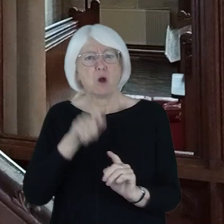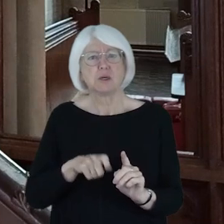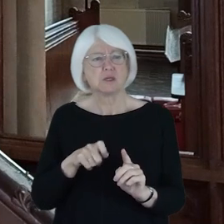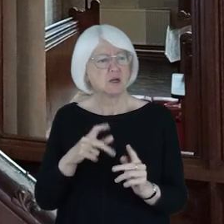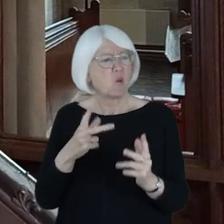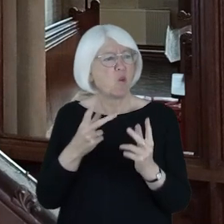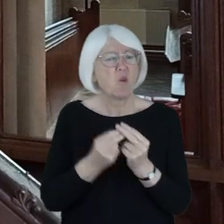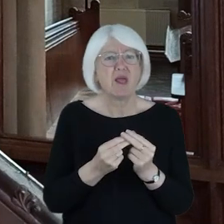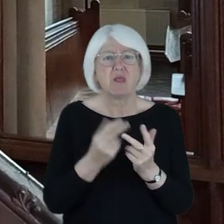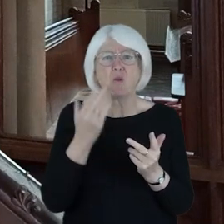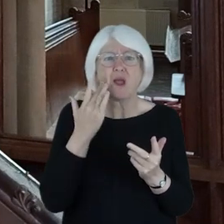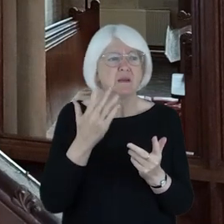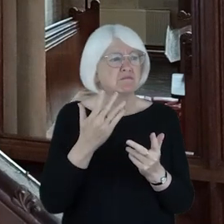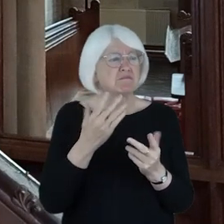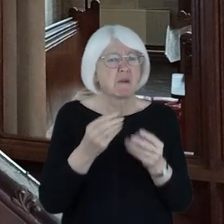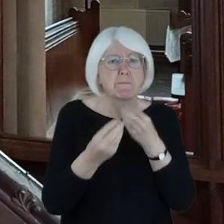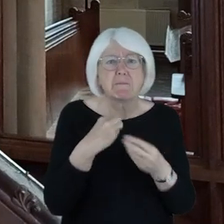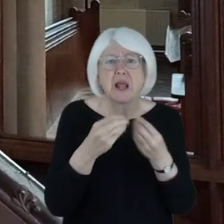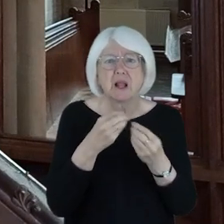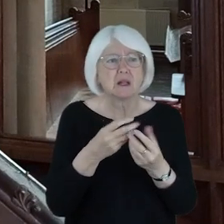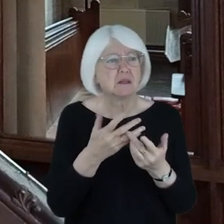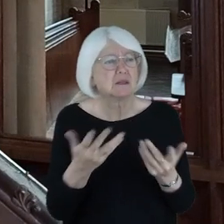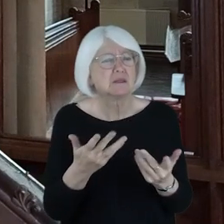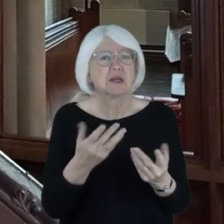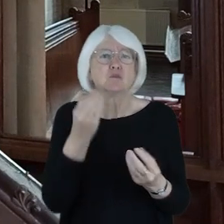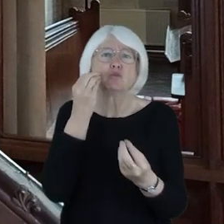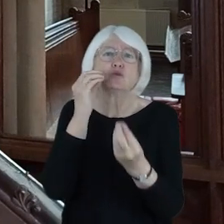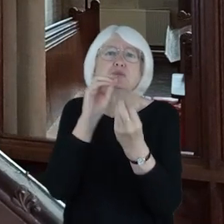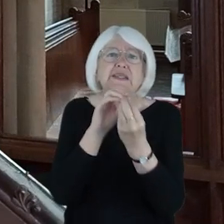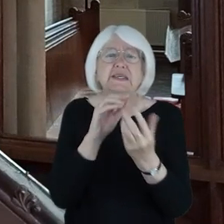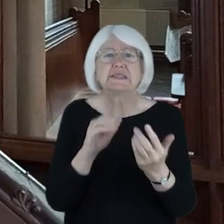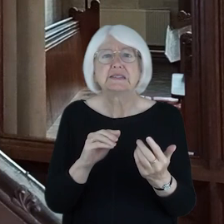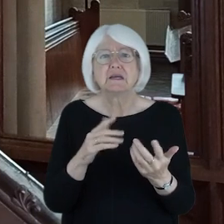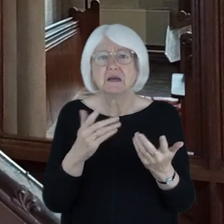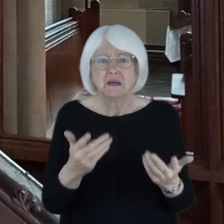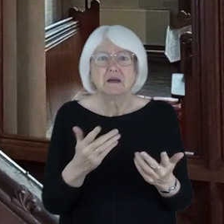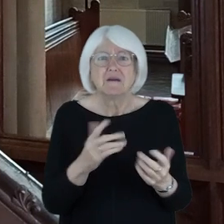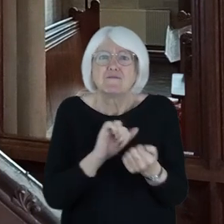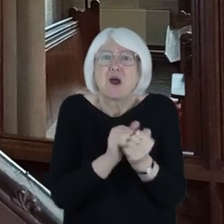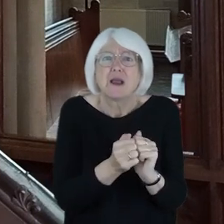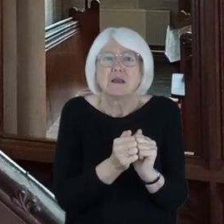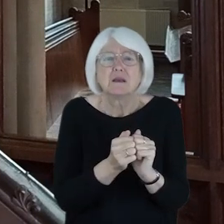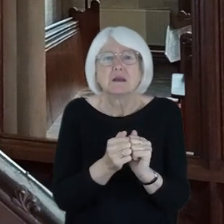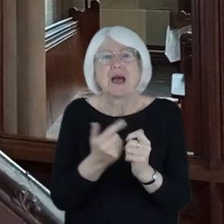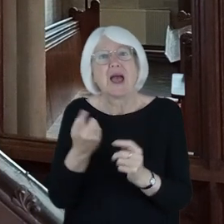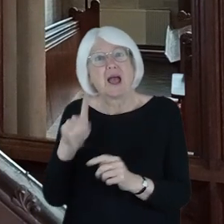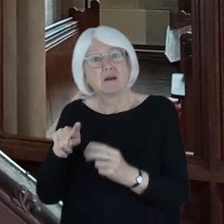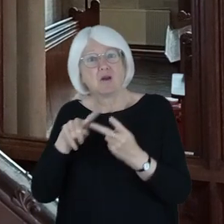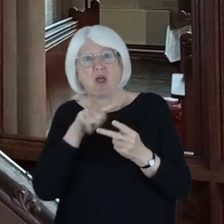bread, whom he kissed upon the cheek, and those who fled from him and denied him.